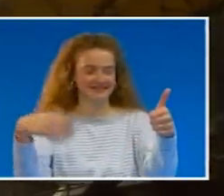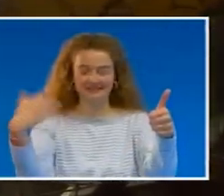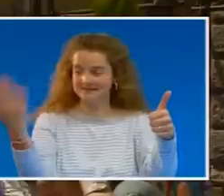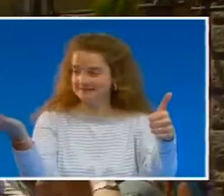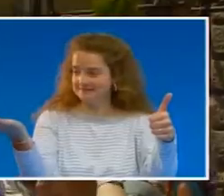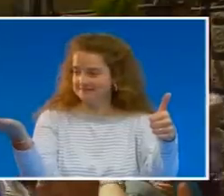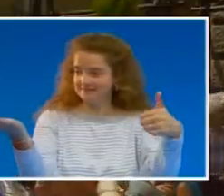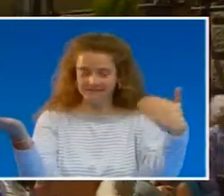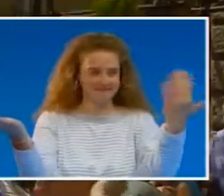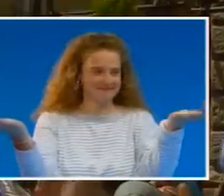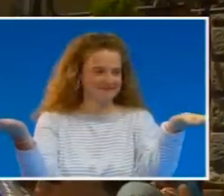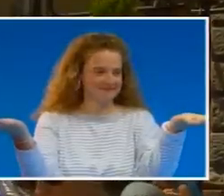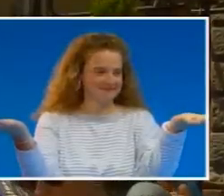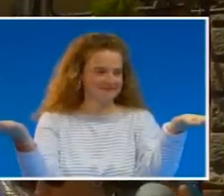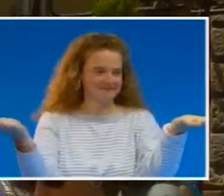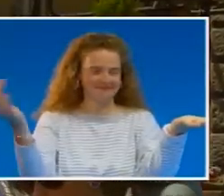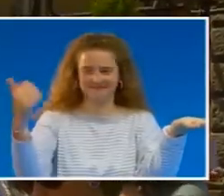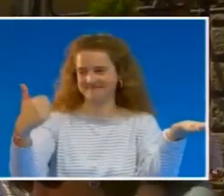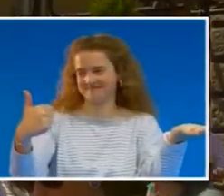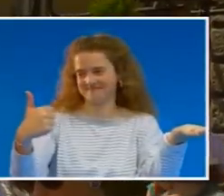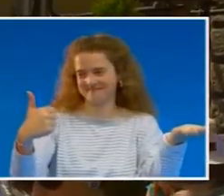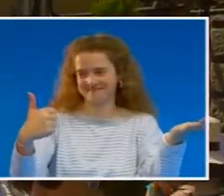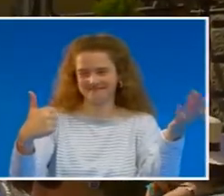Tommy Thumb, where are you?